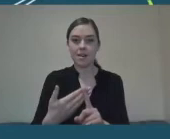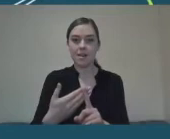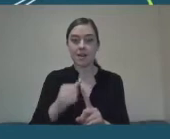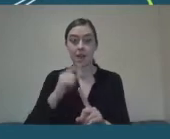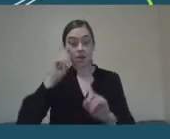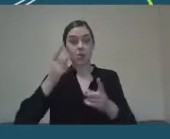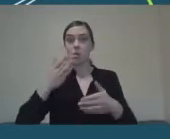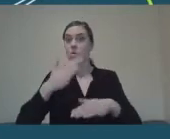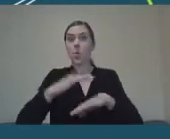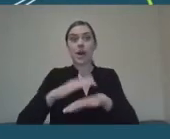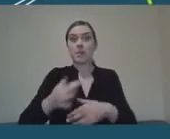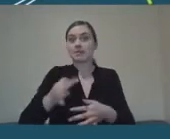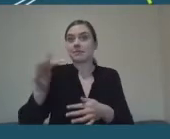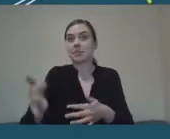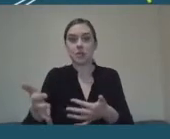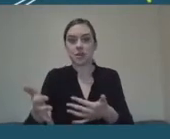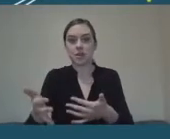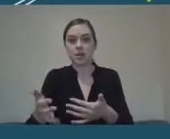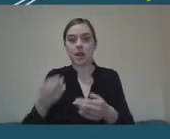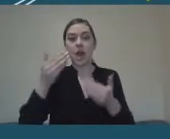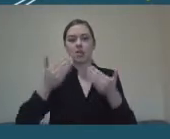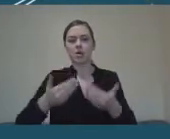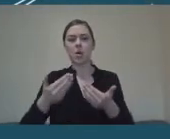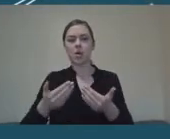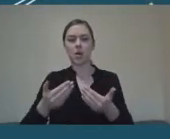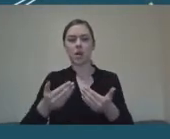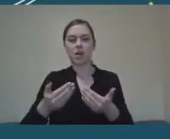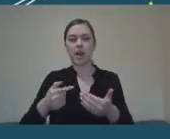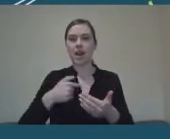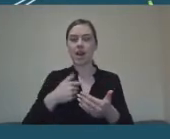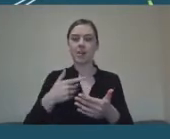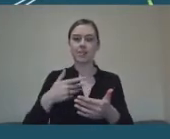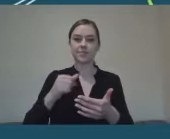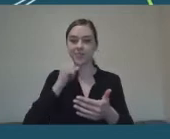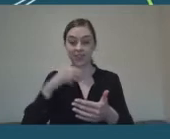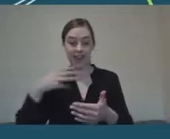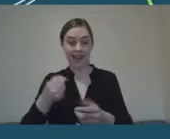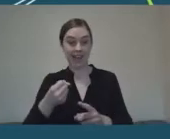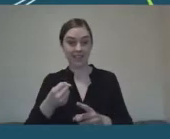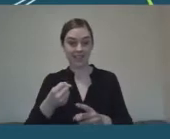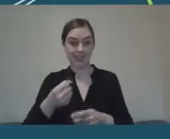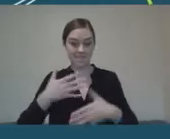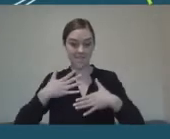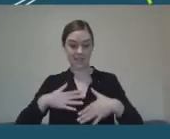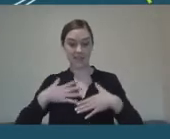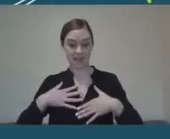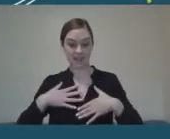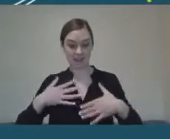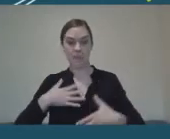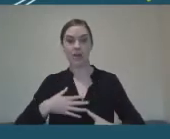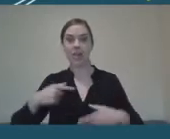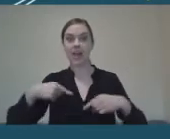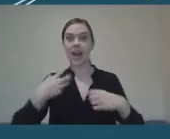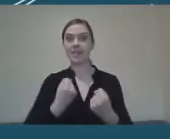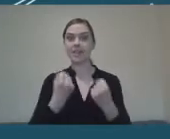would have turned up. I know for a fact that I wouldn't have the physical body I do now because